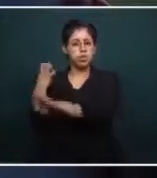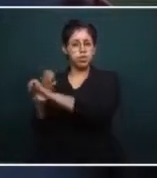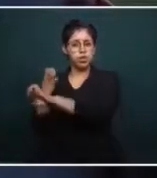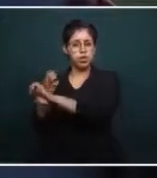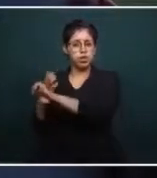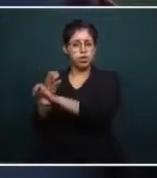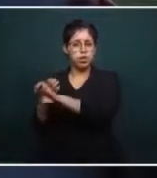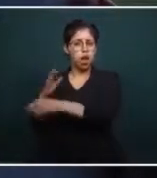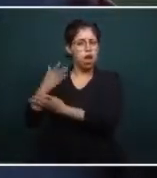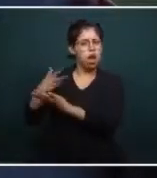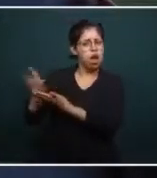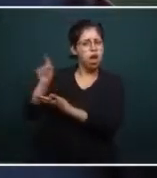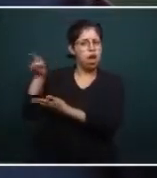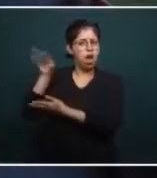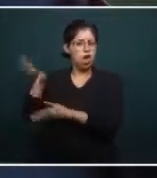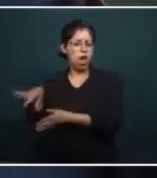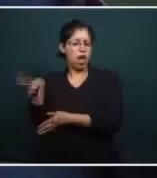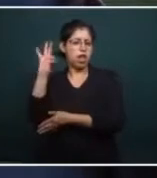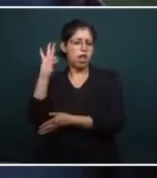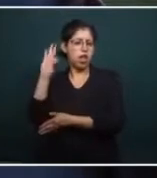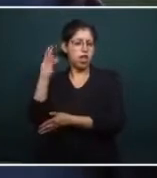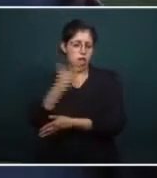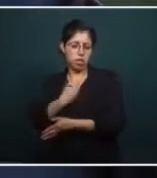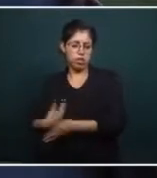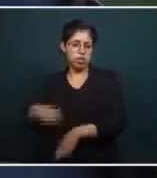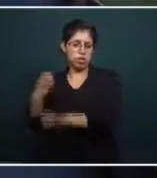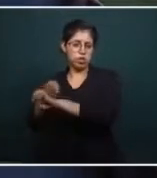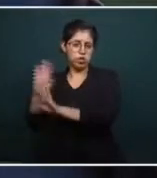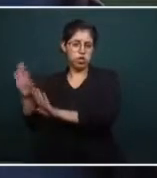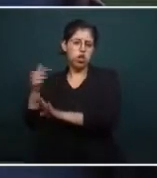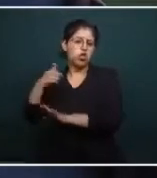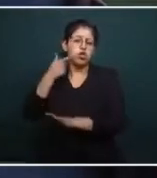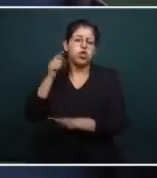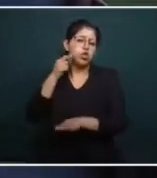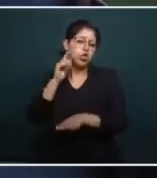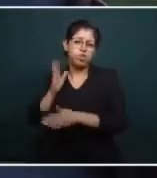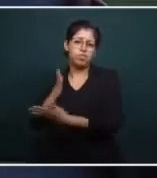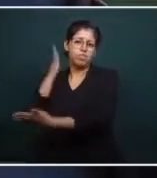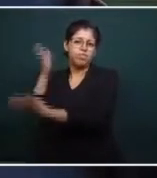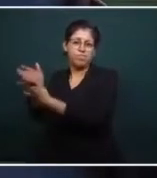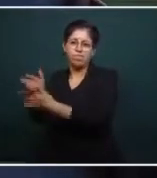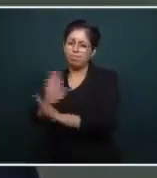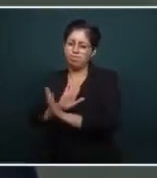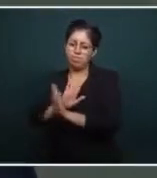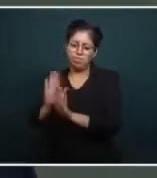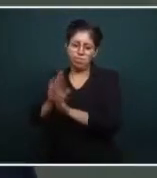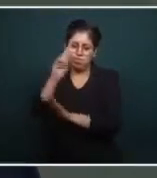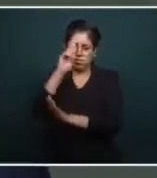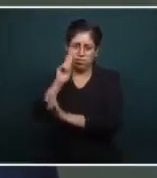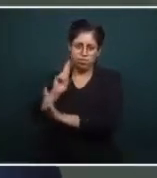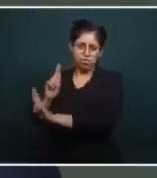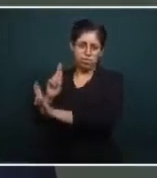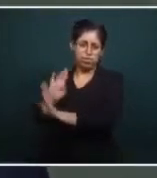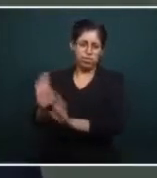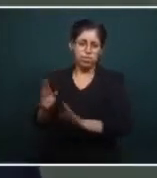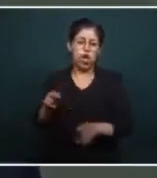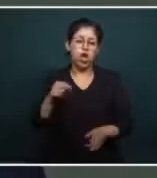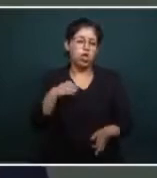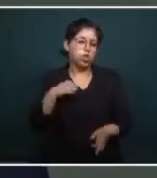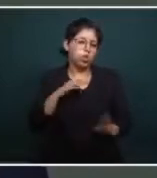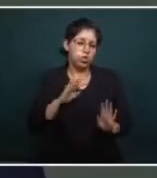the U.S., No queremos, and we do not want to get involved. no es un